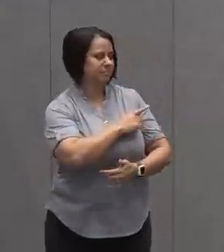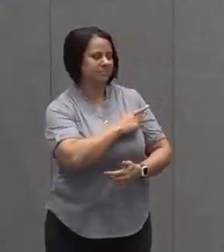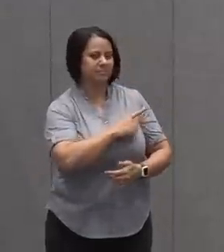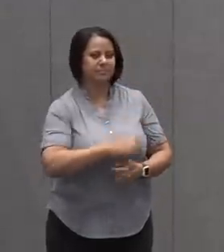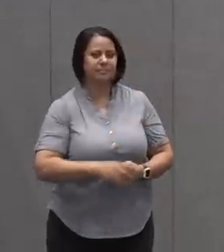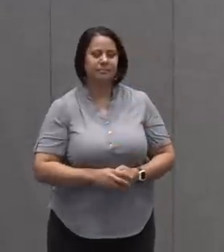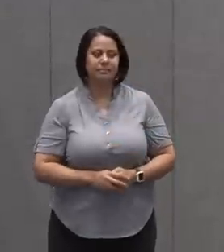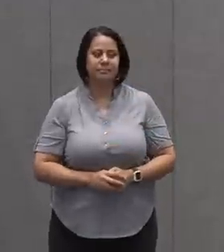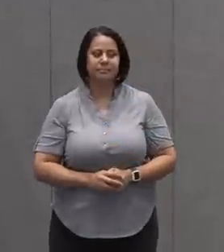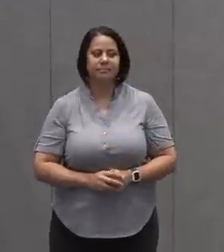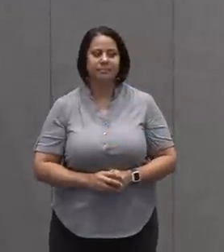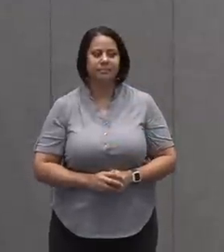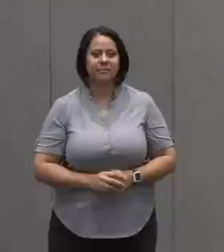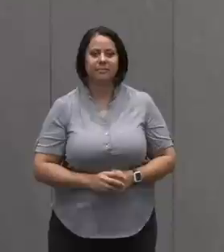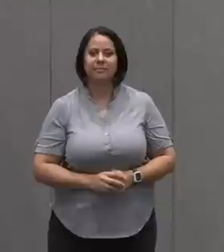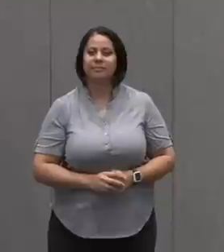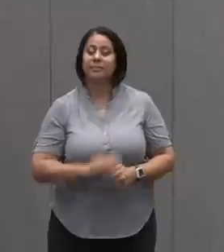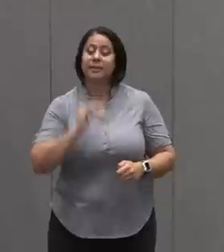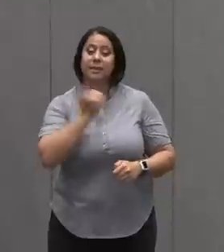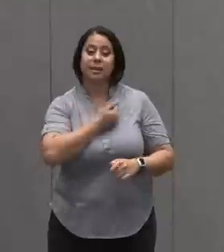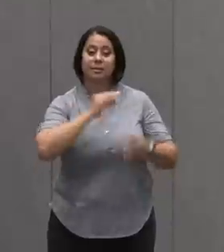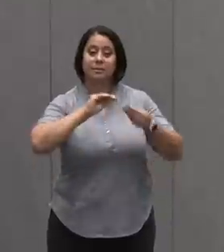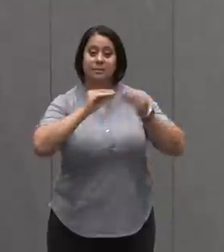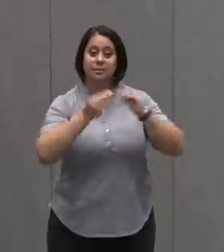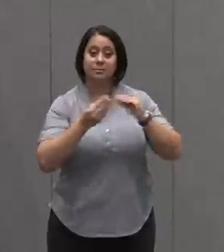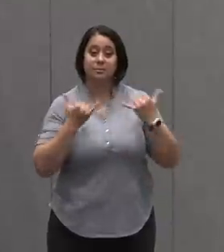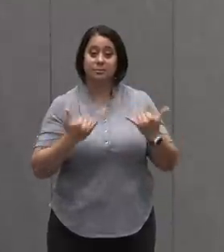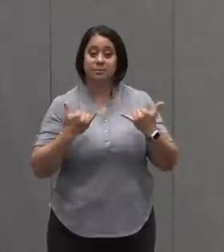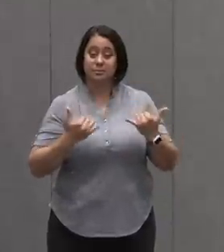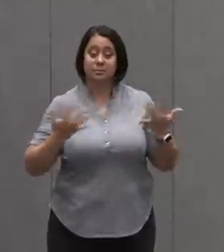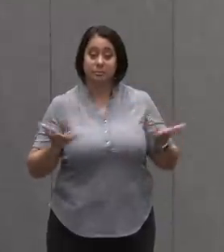The number of the day today